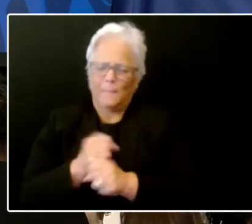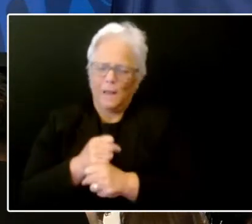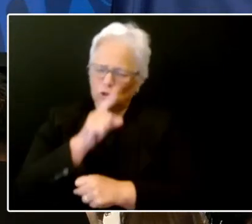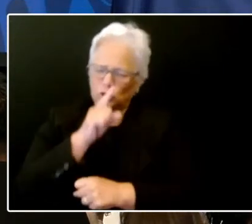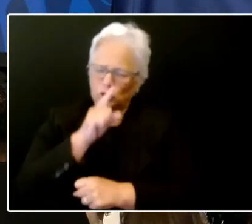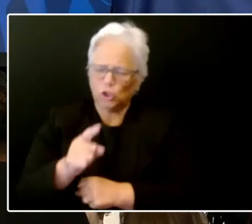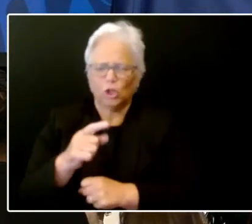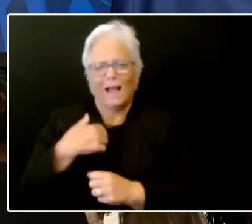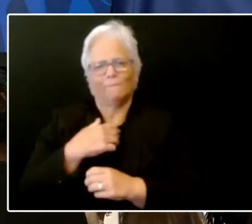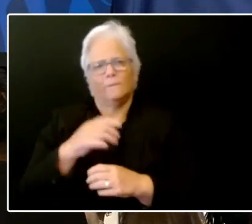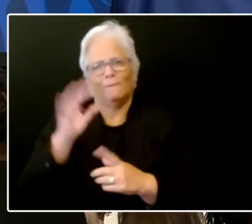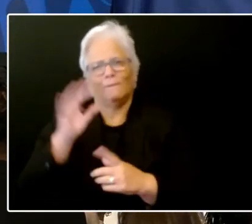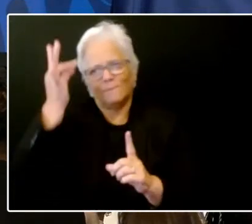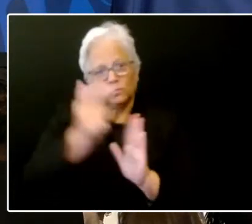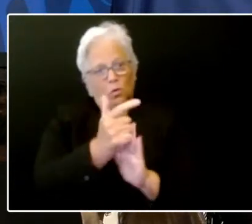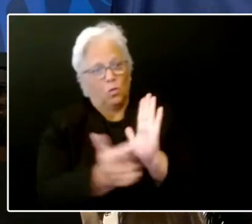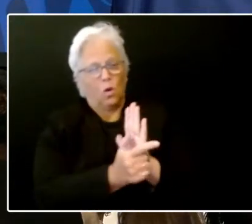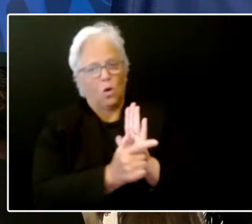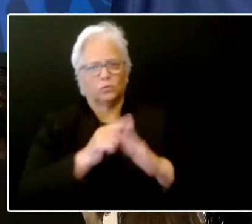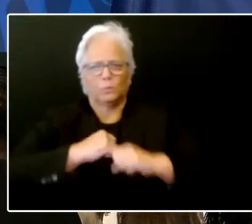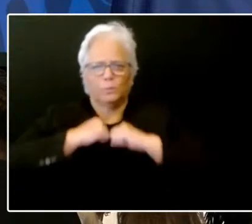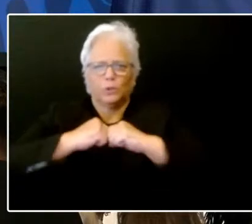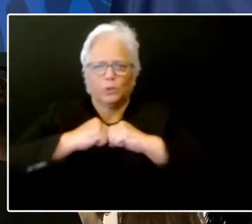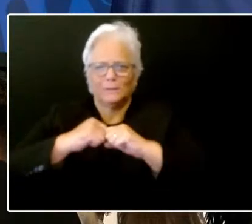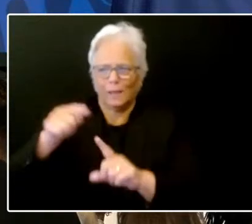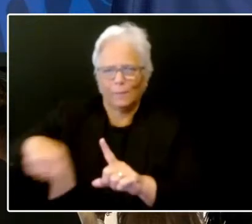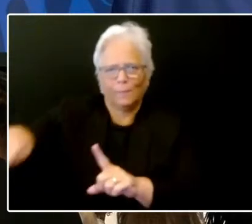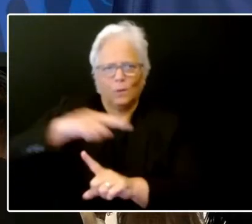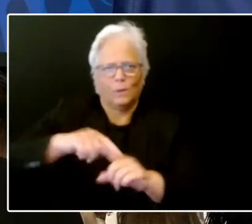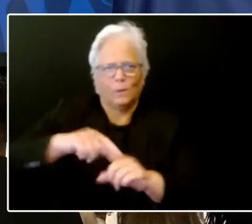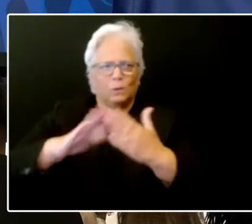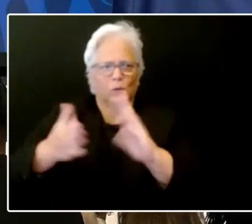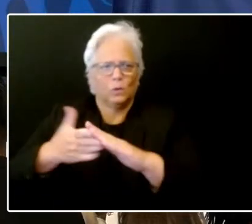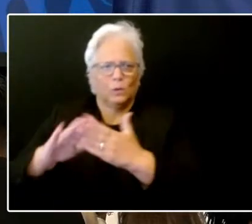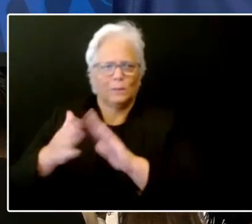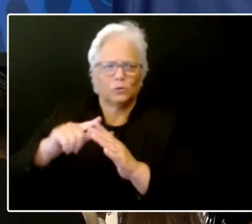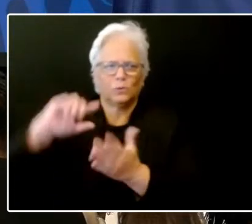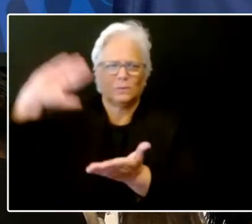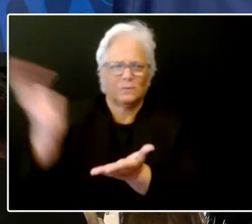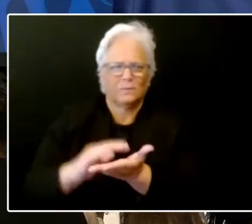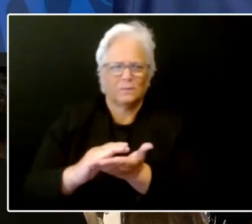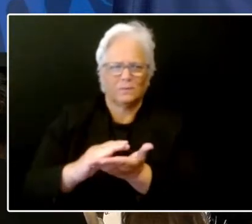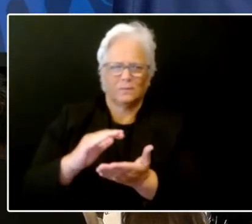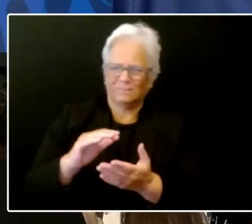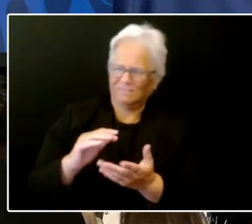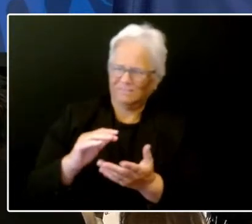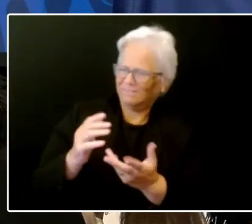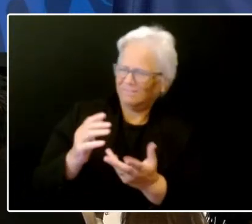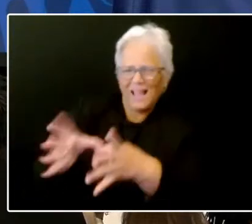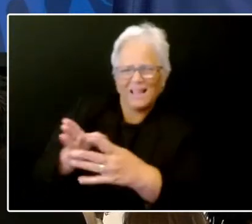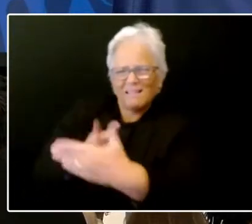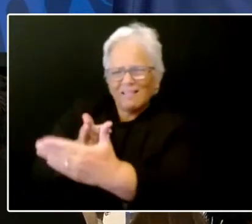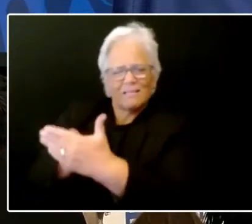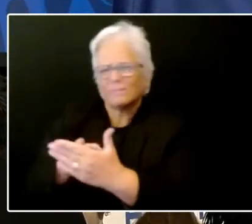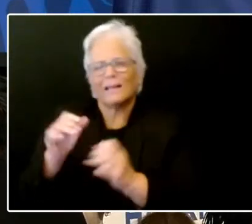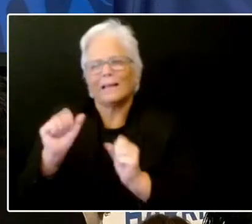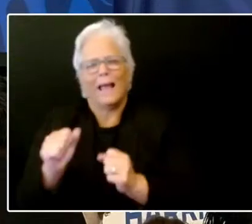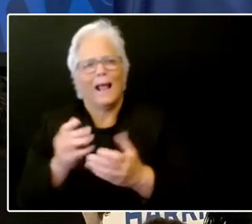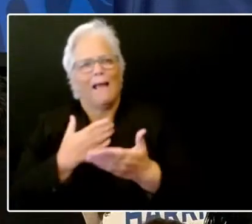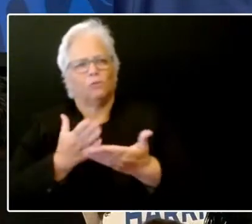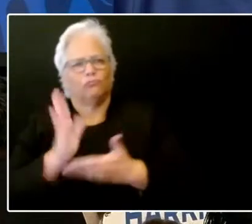who vilifies immigrants, who promotes xenophobia, someone who stokes